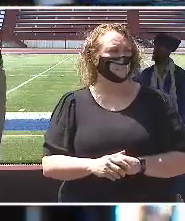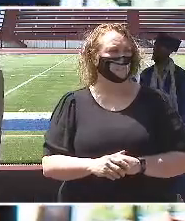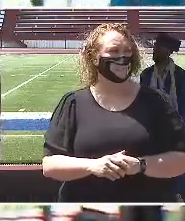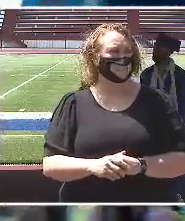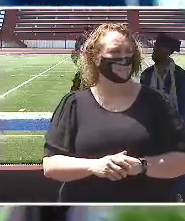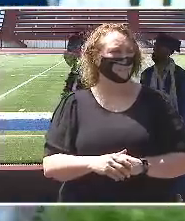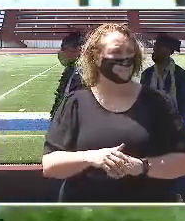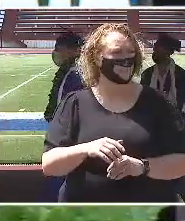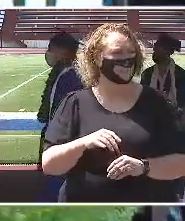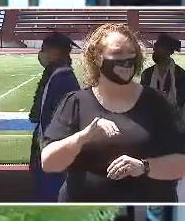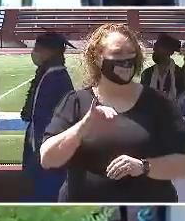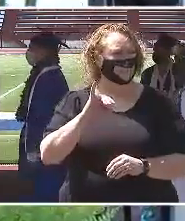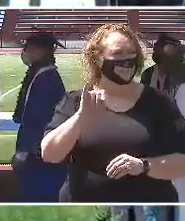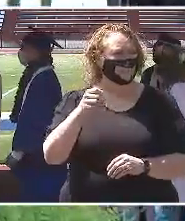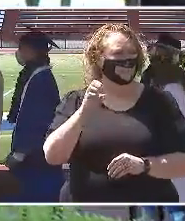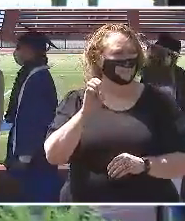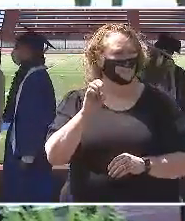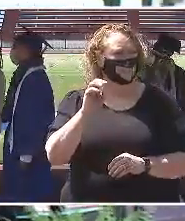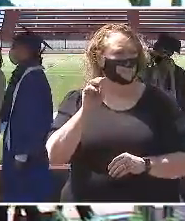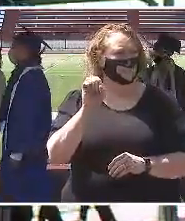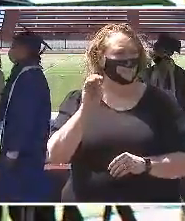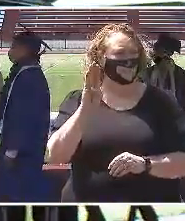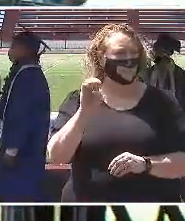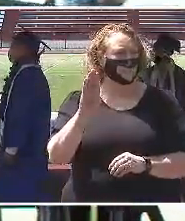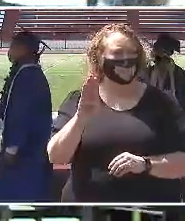Jacob Brown.